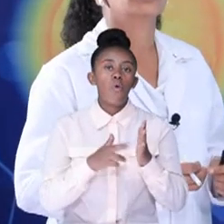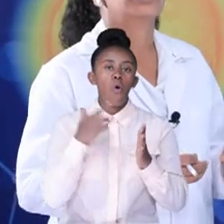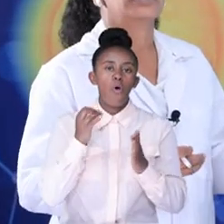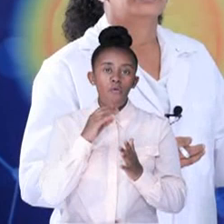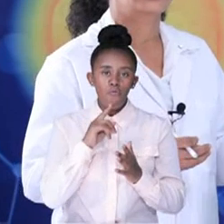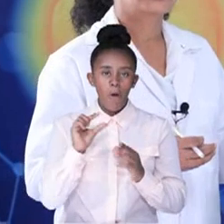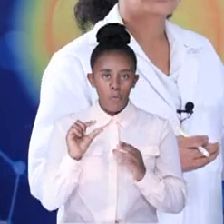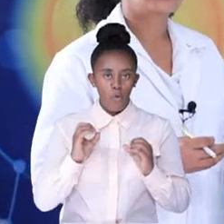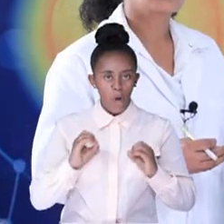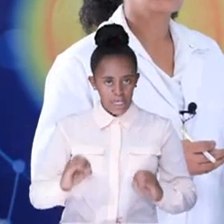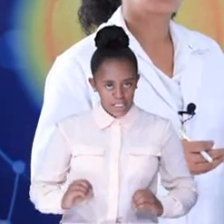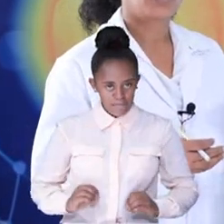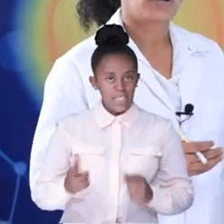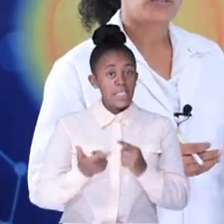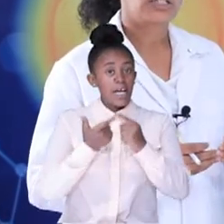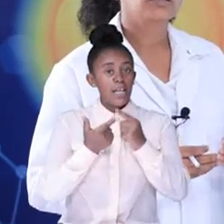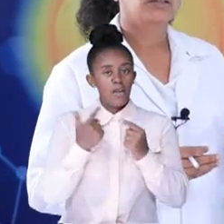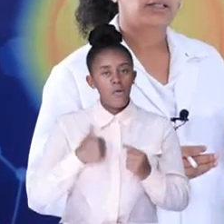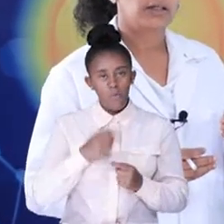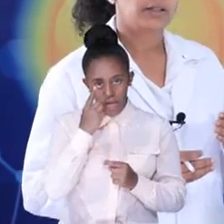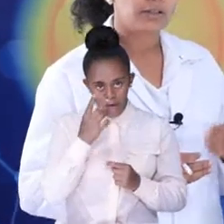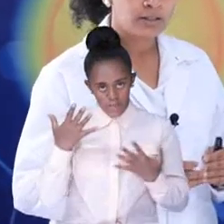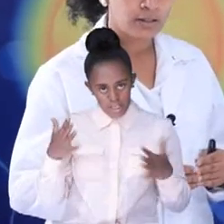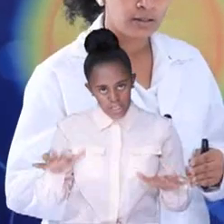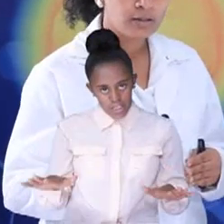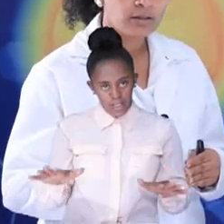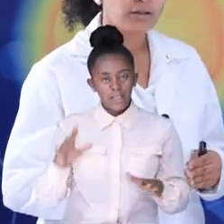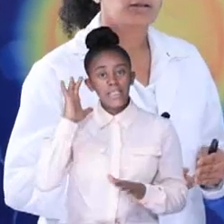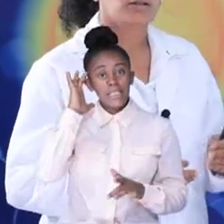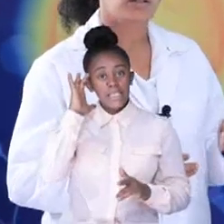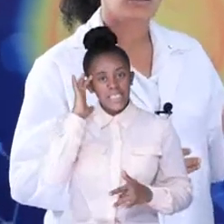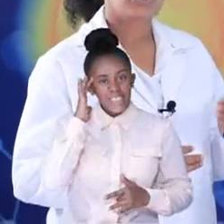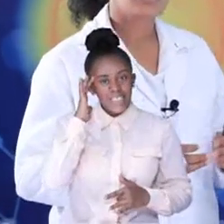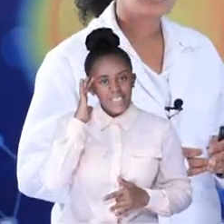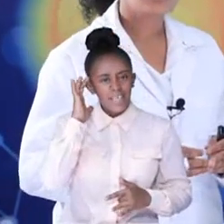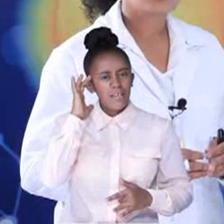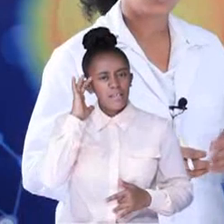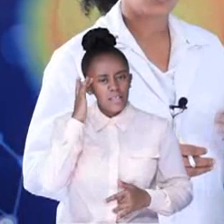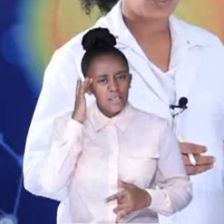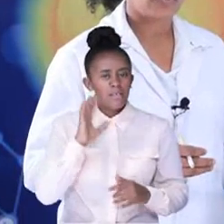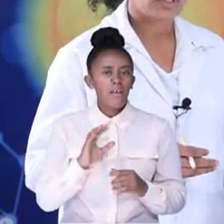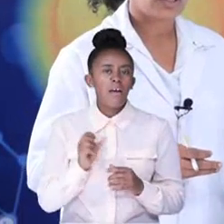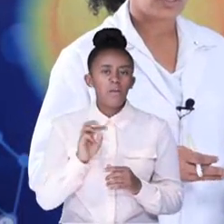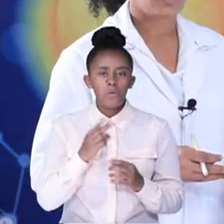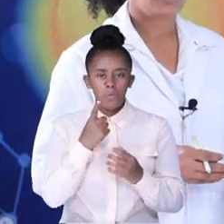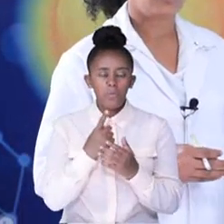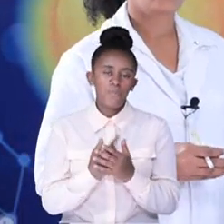environment. And secondly, we have seen diseases. Diseases, as we